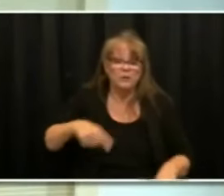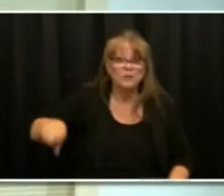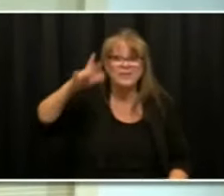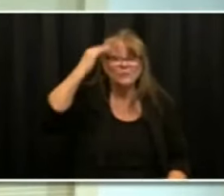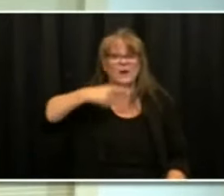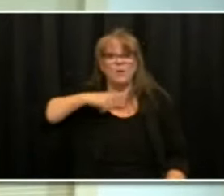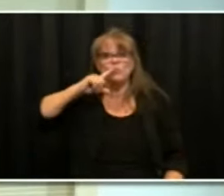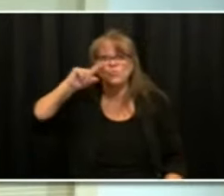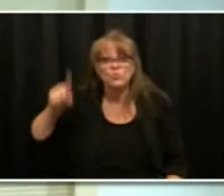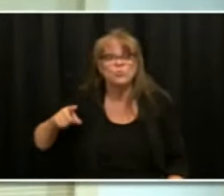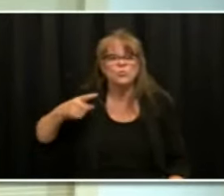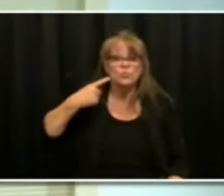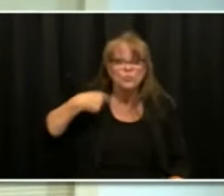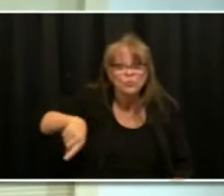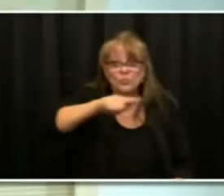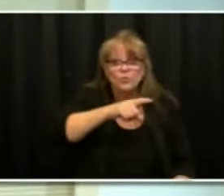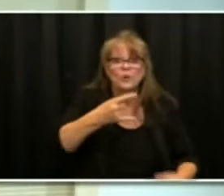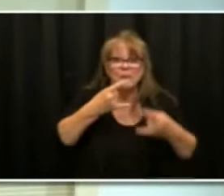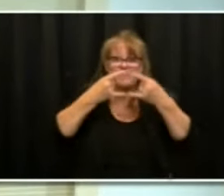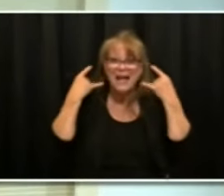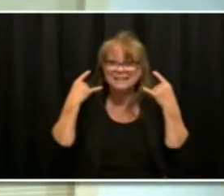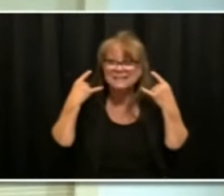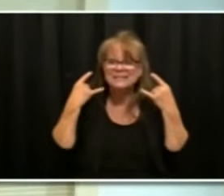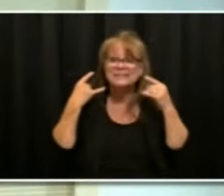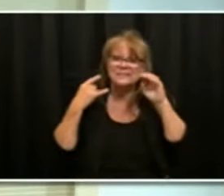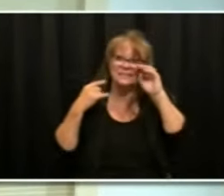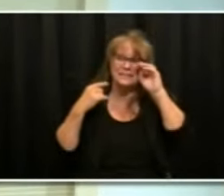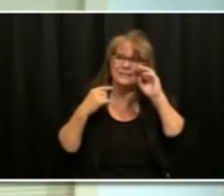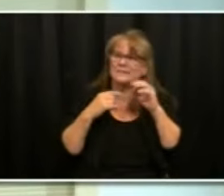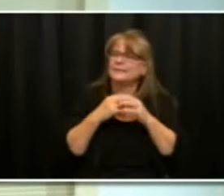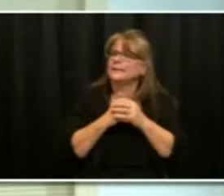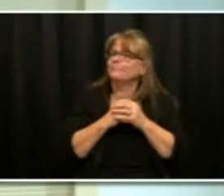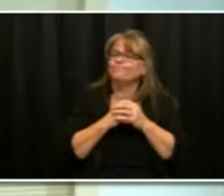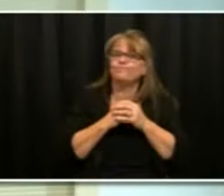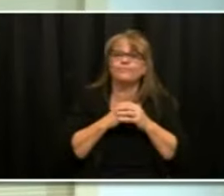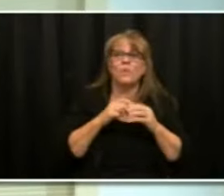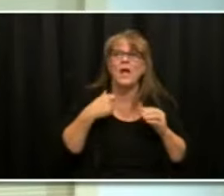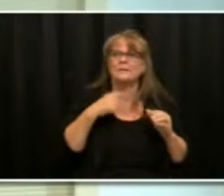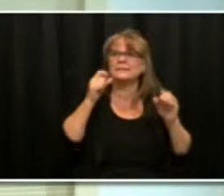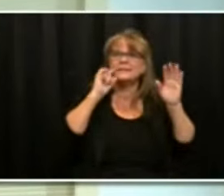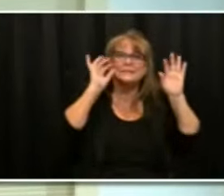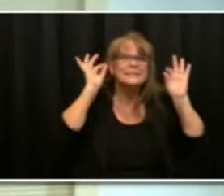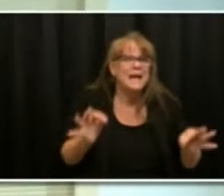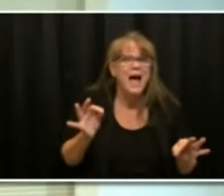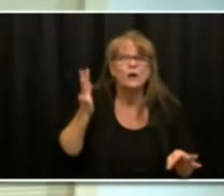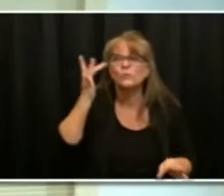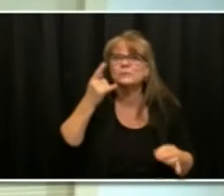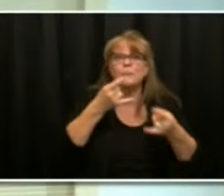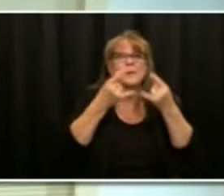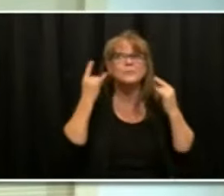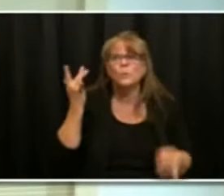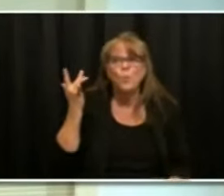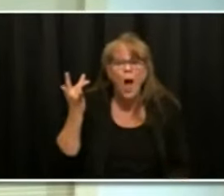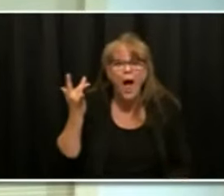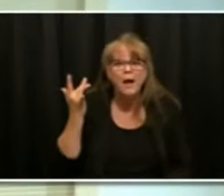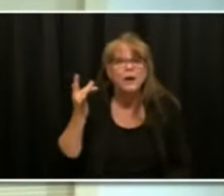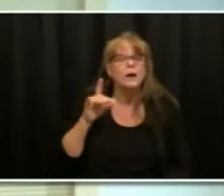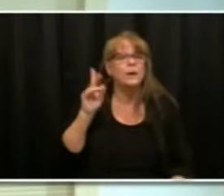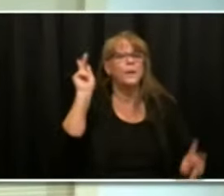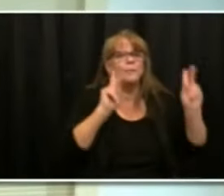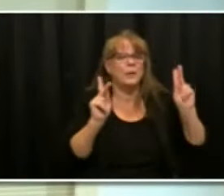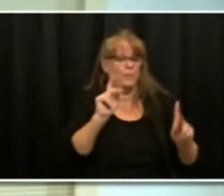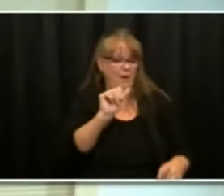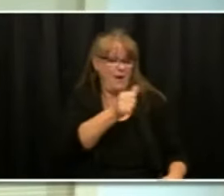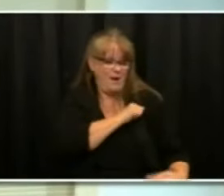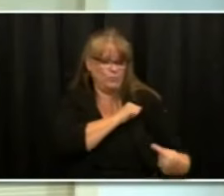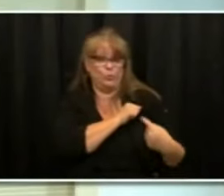there were Coloradans that were not wearing masks that would wear masks if the governor said so. It surprised me because I had been saying